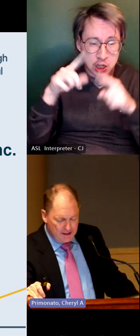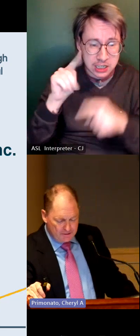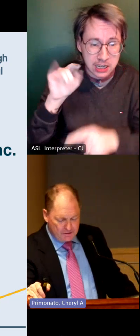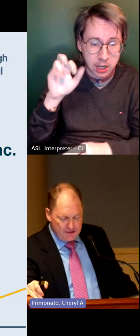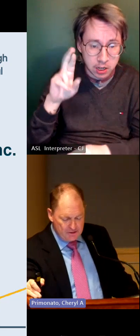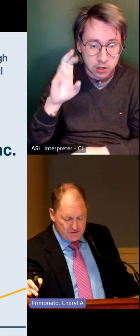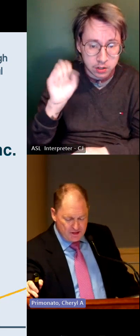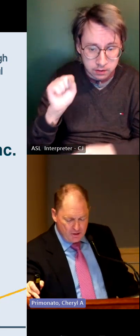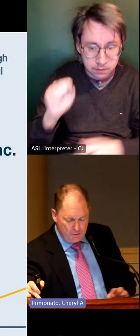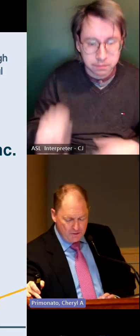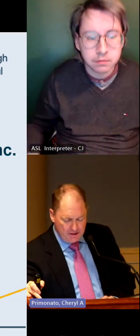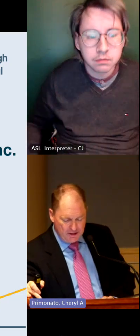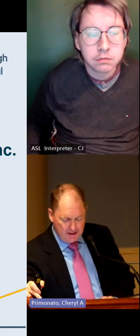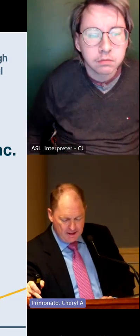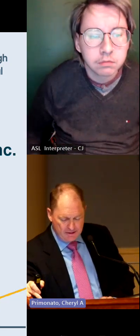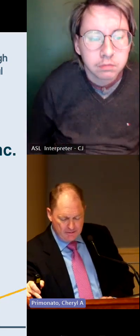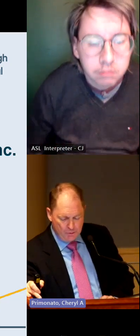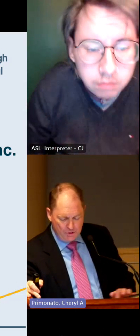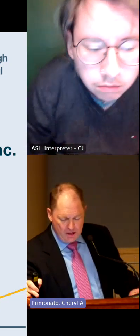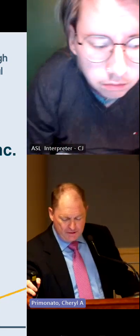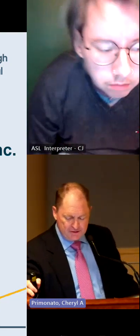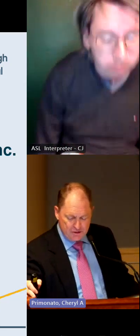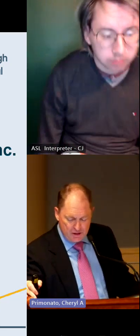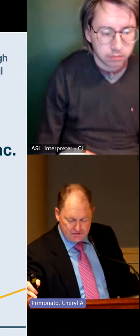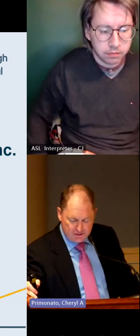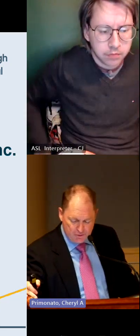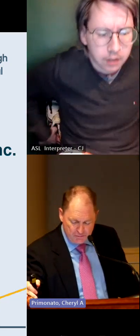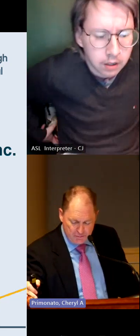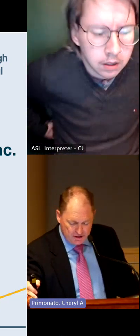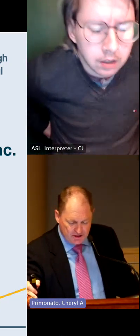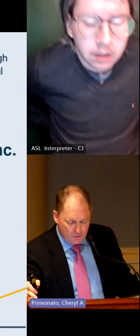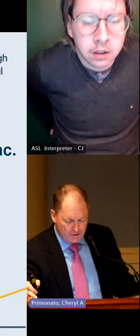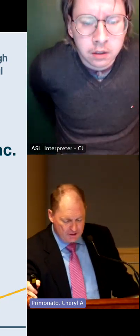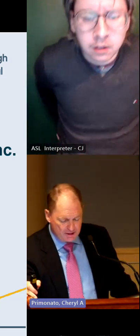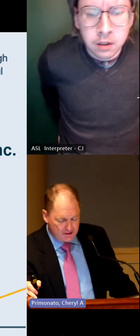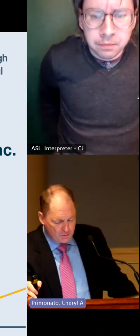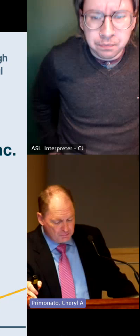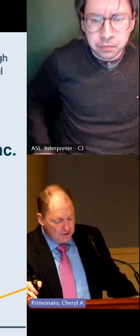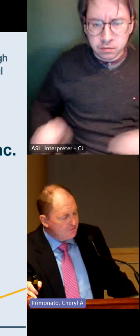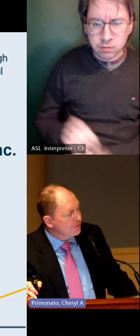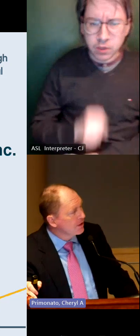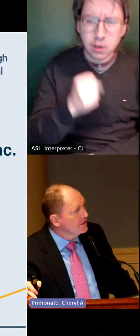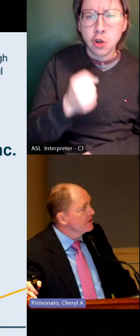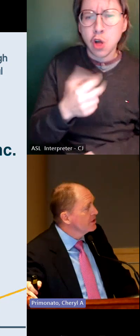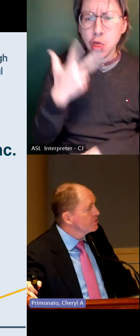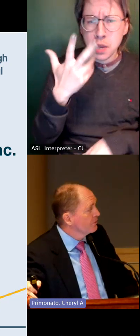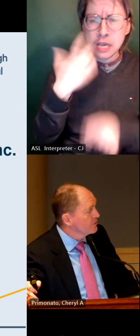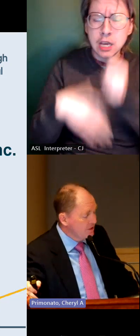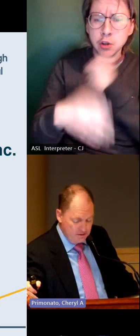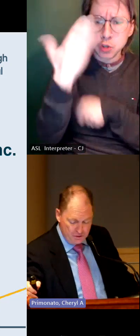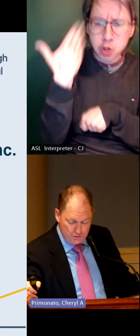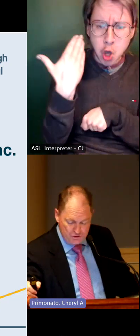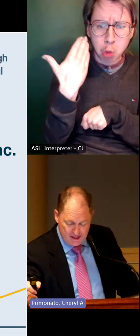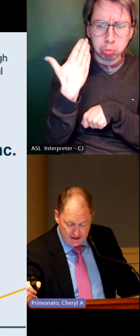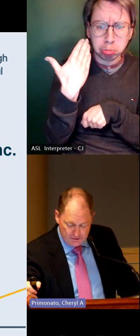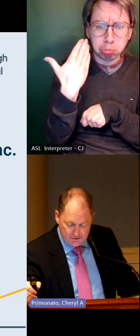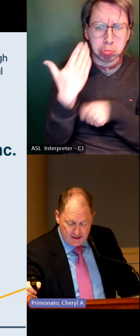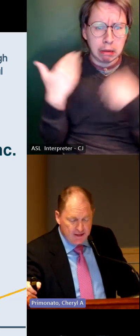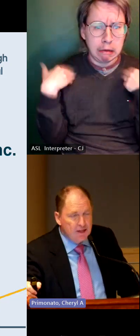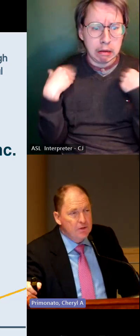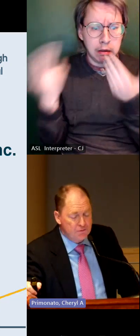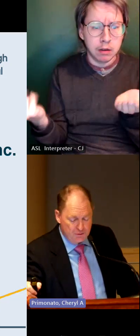So 3 years ago, the board authorized a contract with Michelin North America Incorporated for the leasing and servicing of